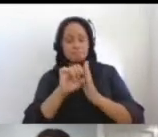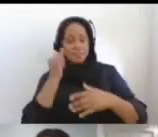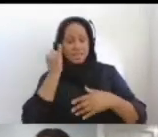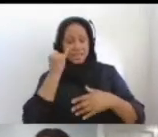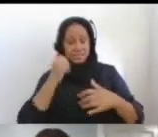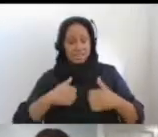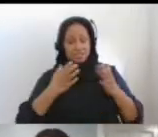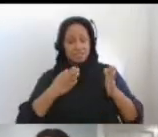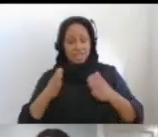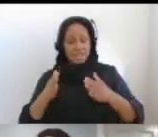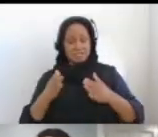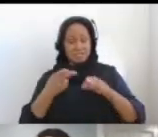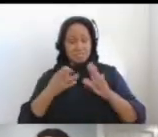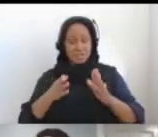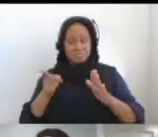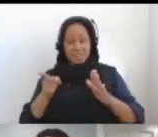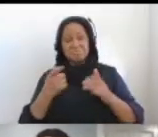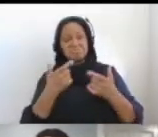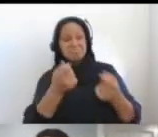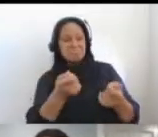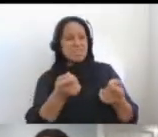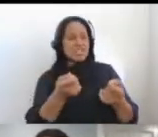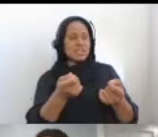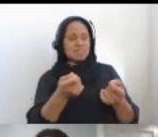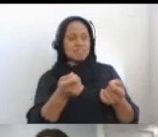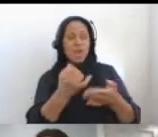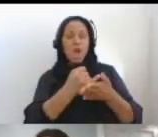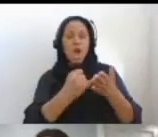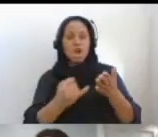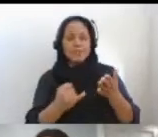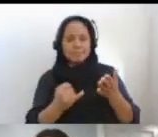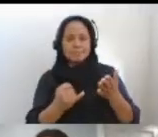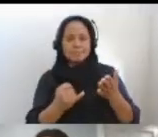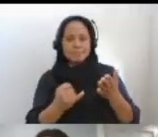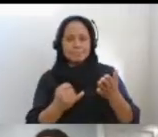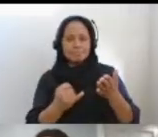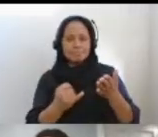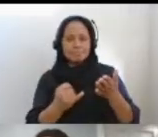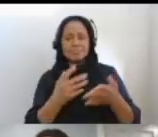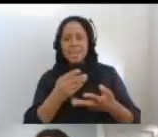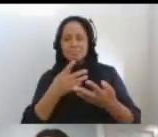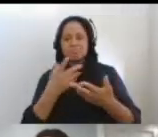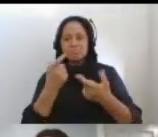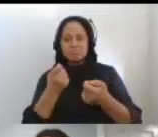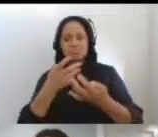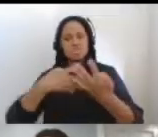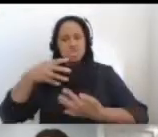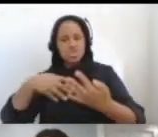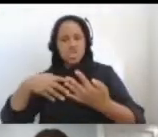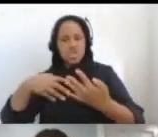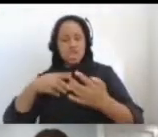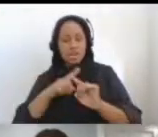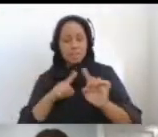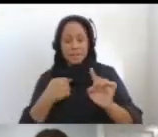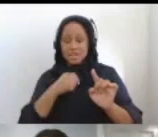a participant has an interest in the arts, and in socializing, but we don't mention